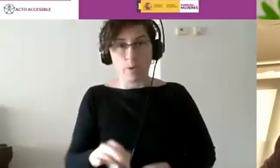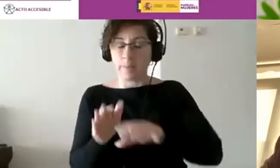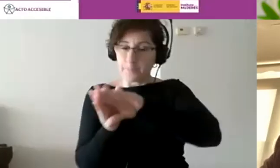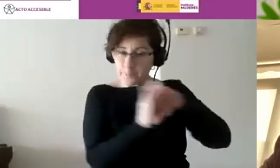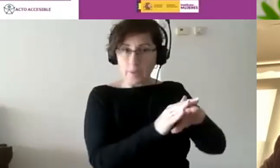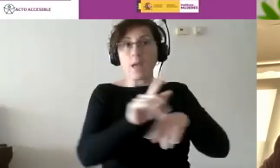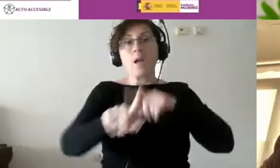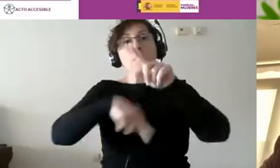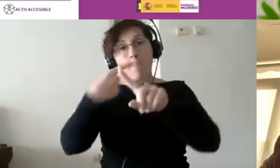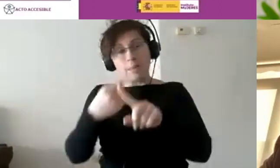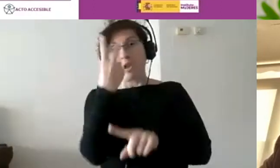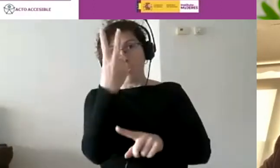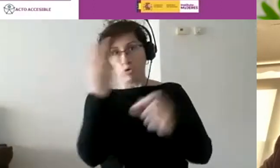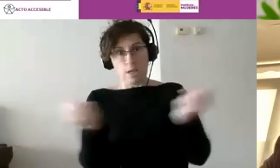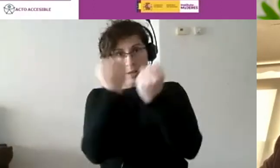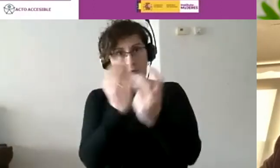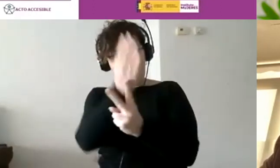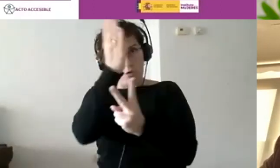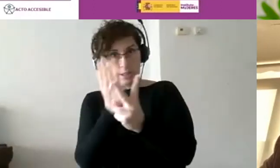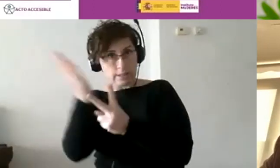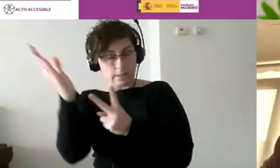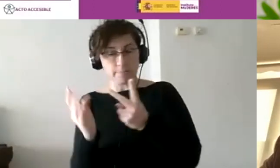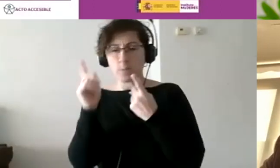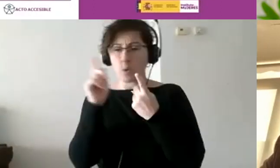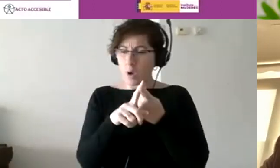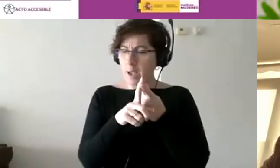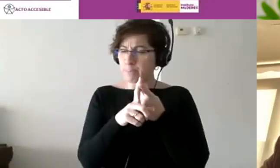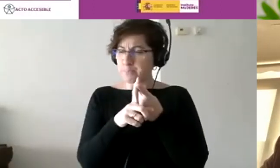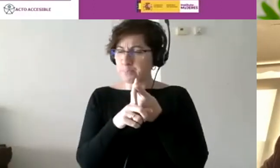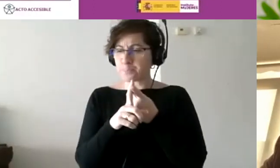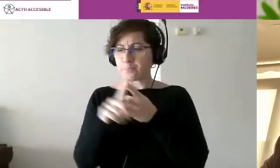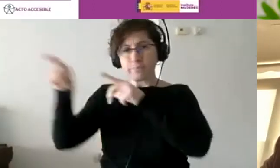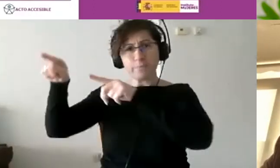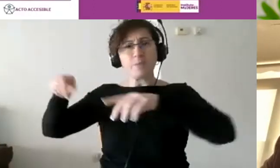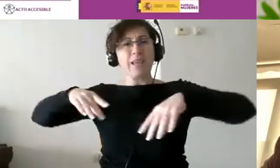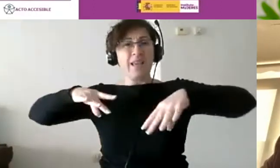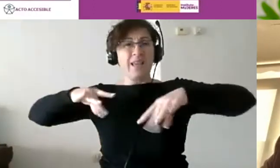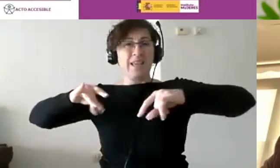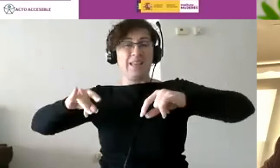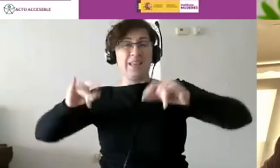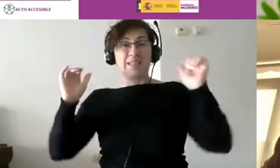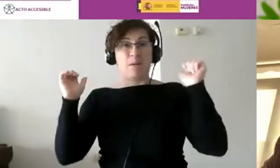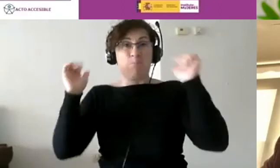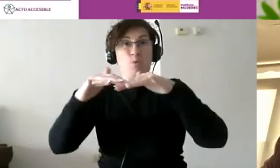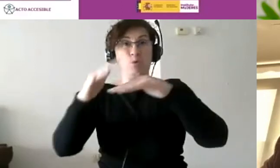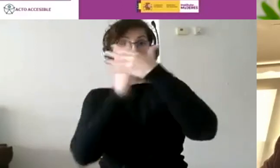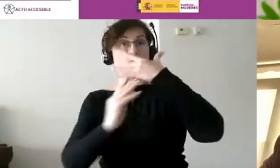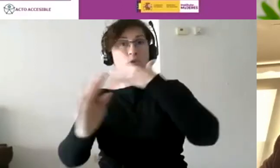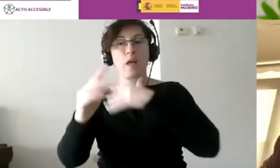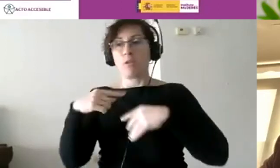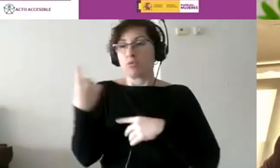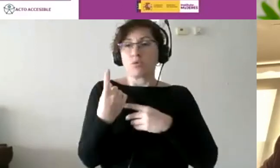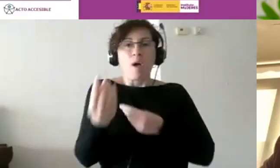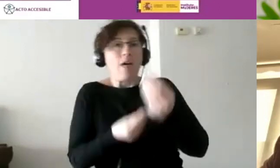from Ukraine into Spain so that we can work with them. So two things, how do we act in the refugee